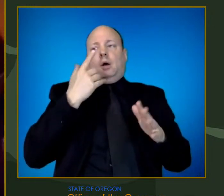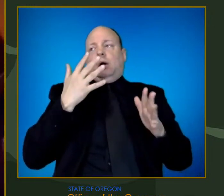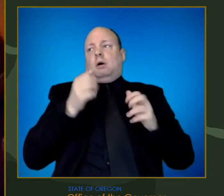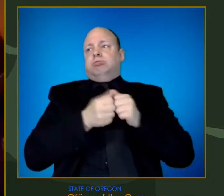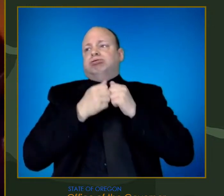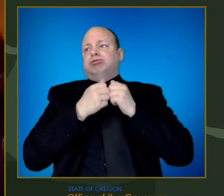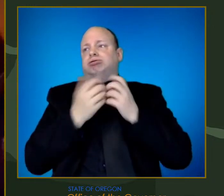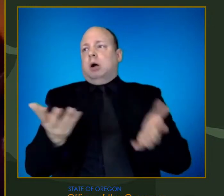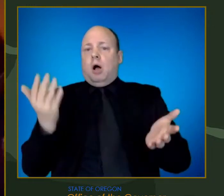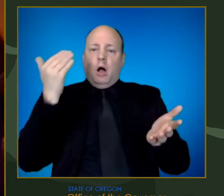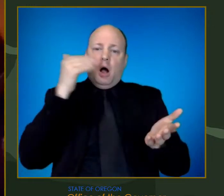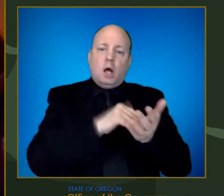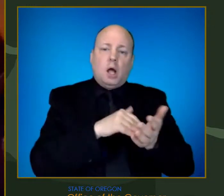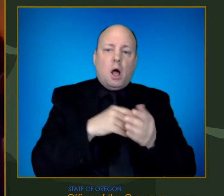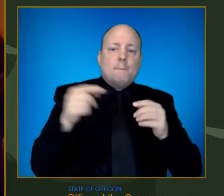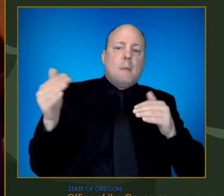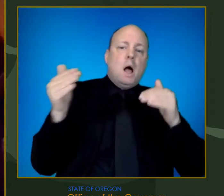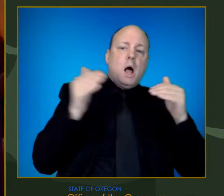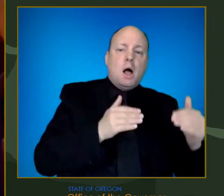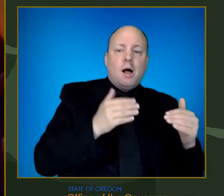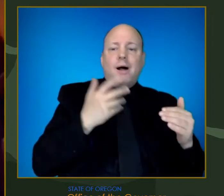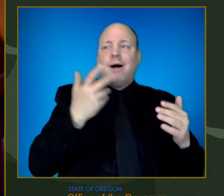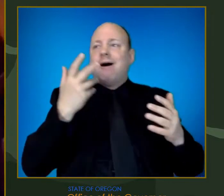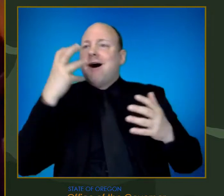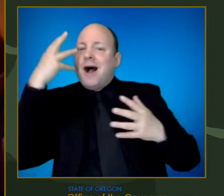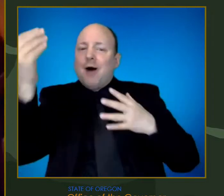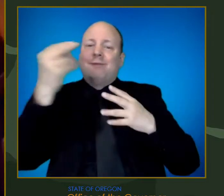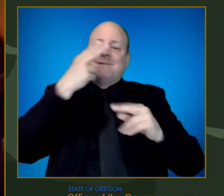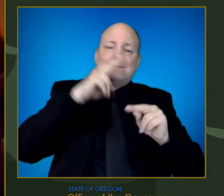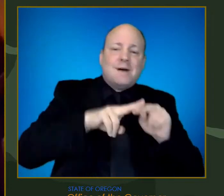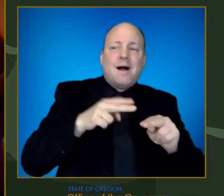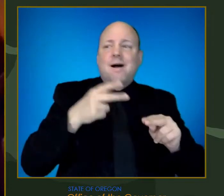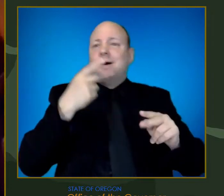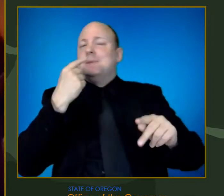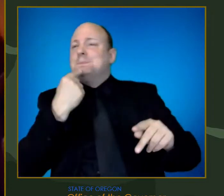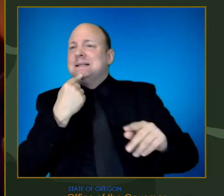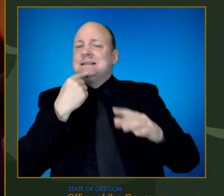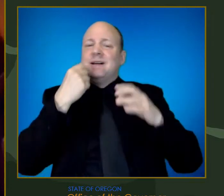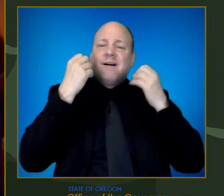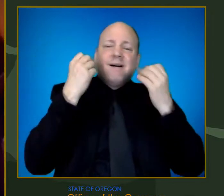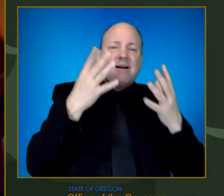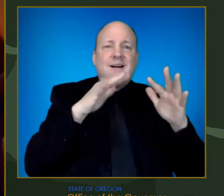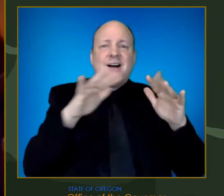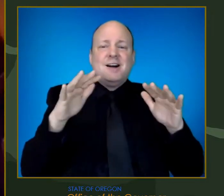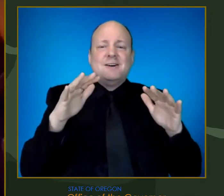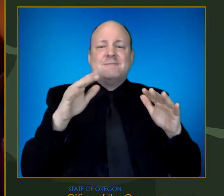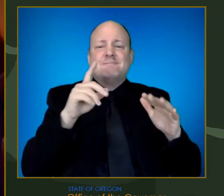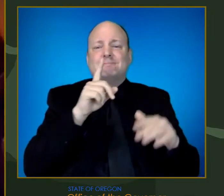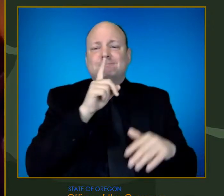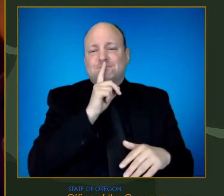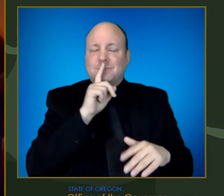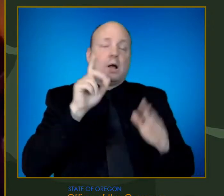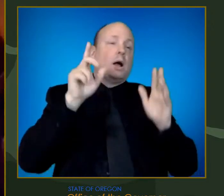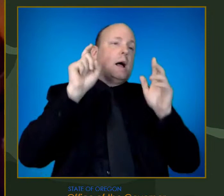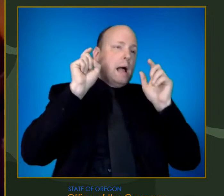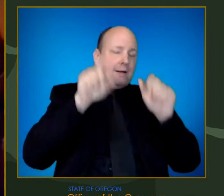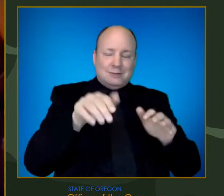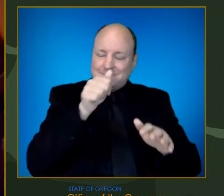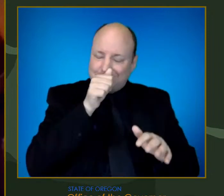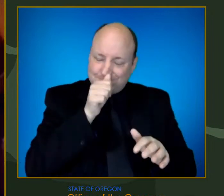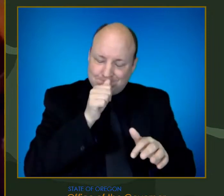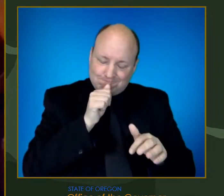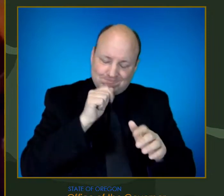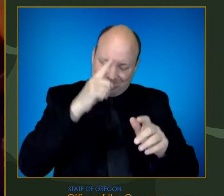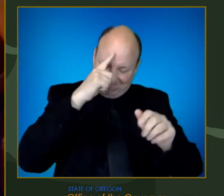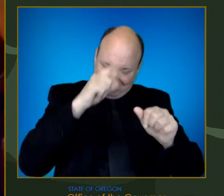our loved ones, and tired of keeping our distance, but we must continue to fight. As more of us and our